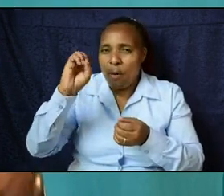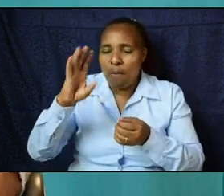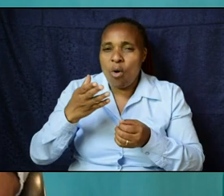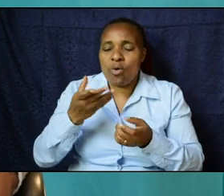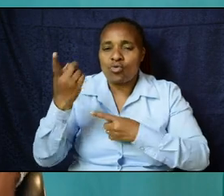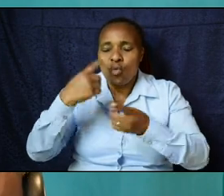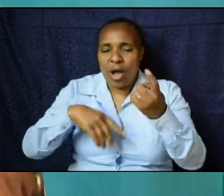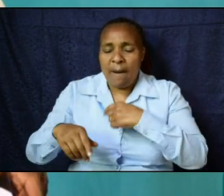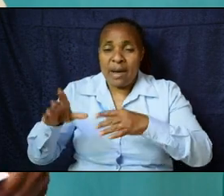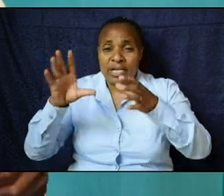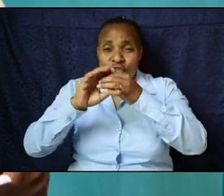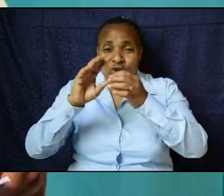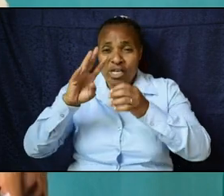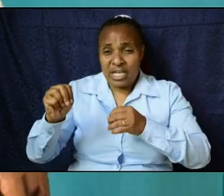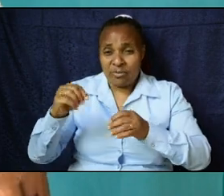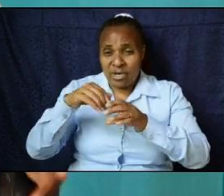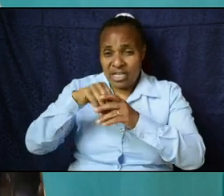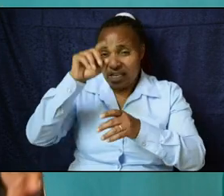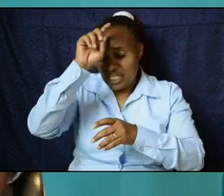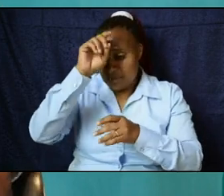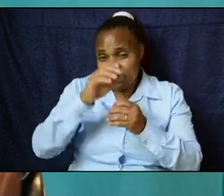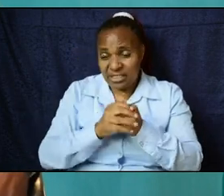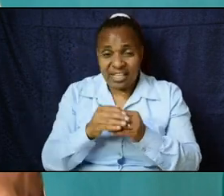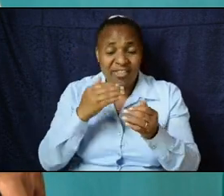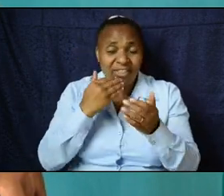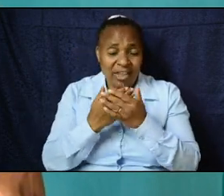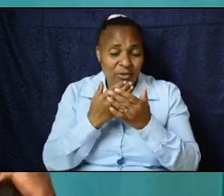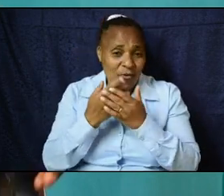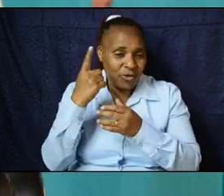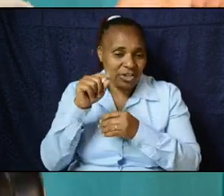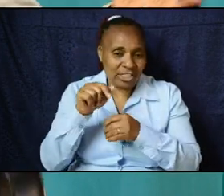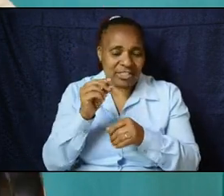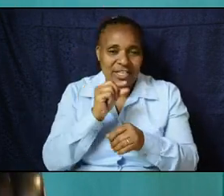join him in Egypt, as you see he later does. Thank you for that, Grace.